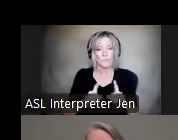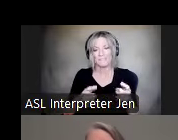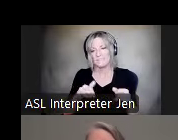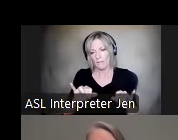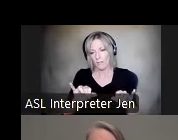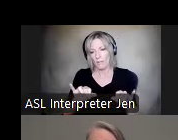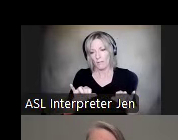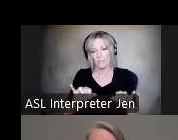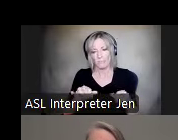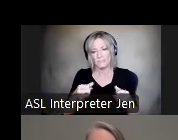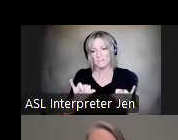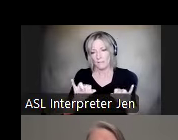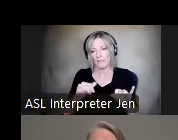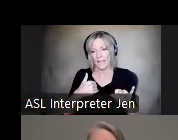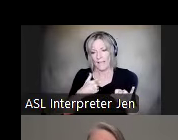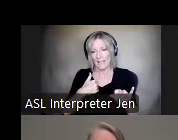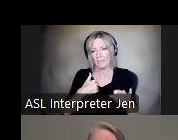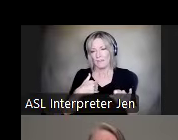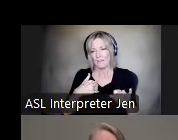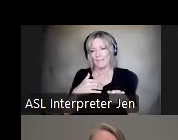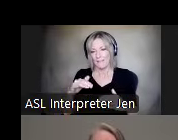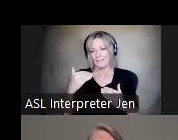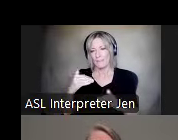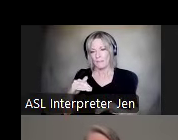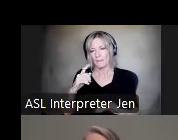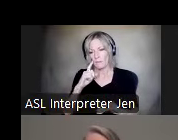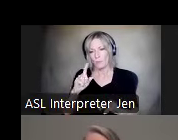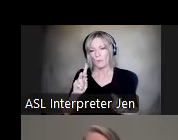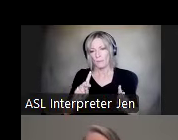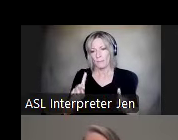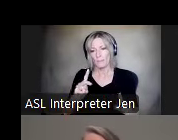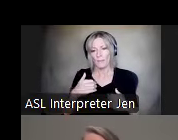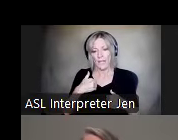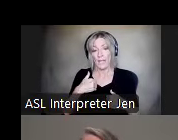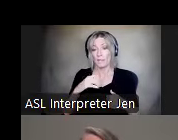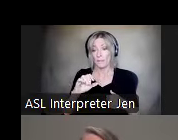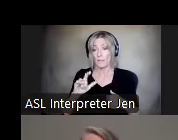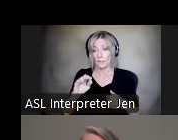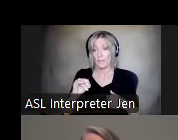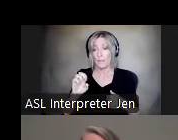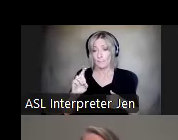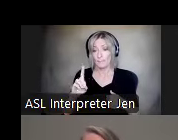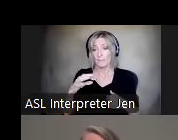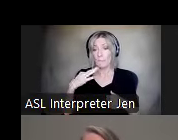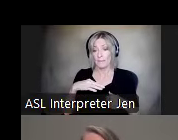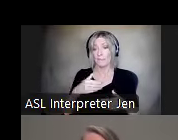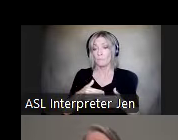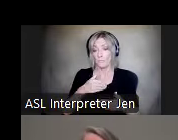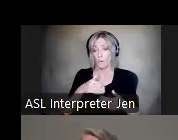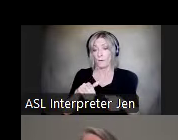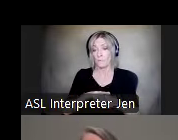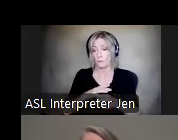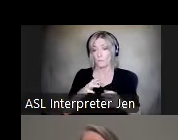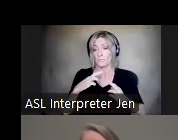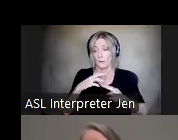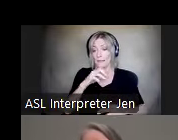play. There's still an earnings test for people who have claimed their benefits before their full retirement age and